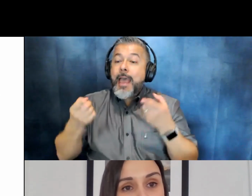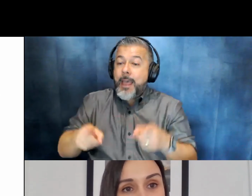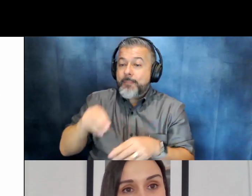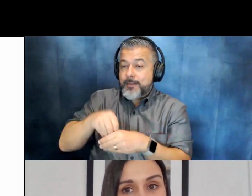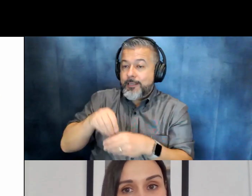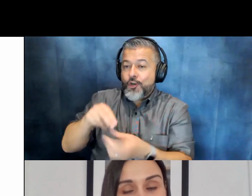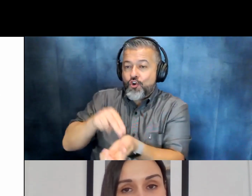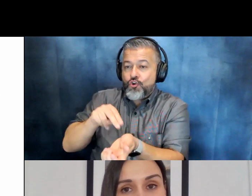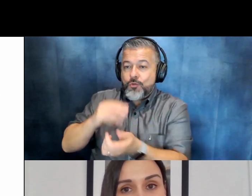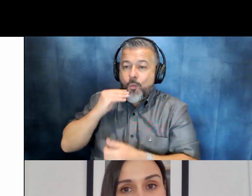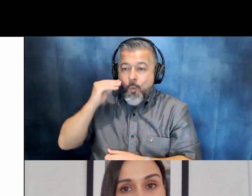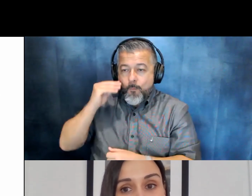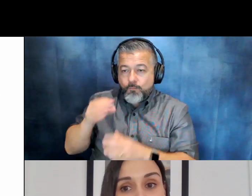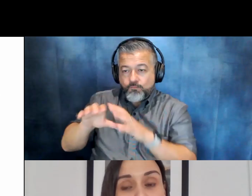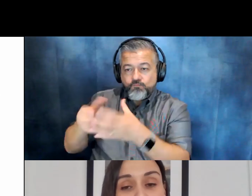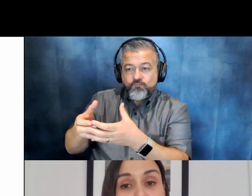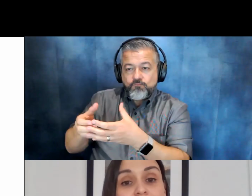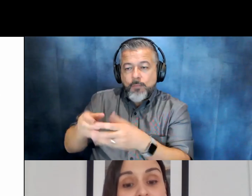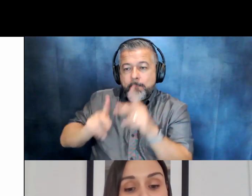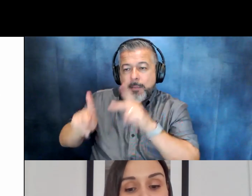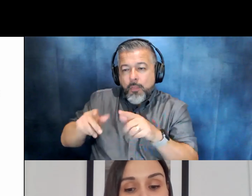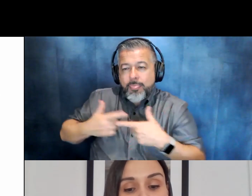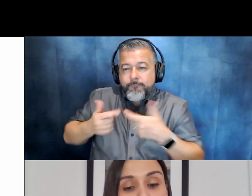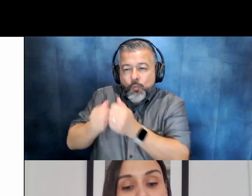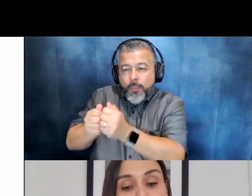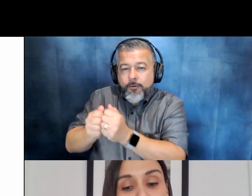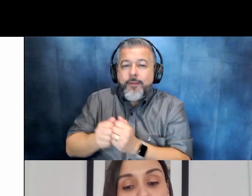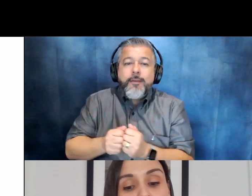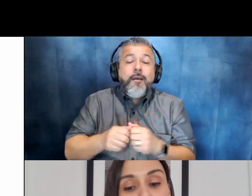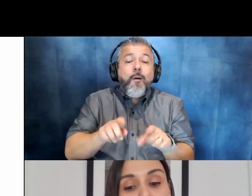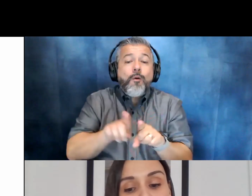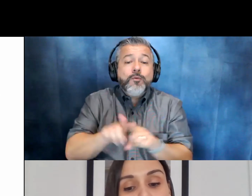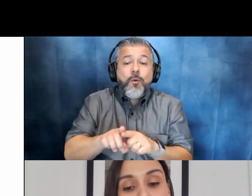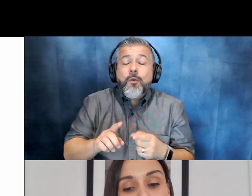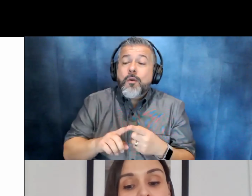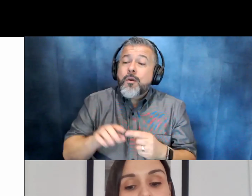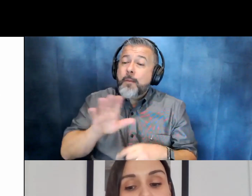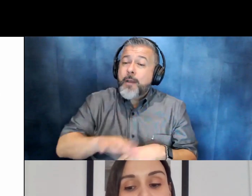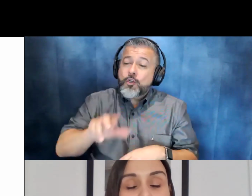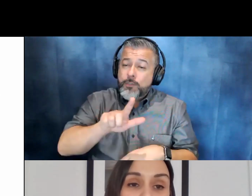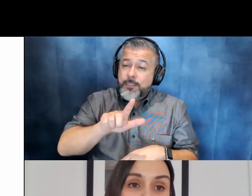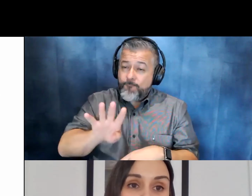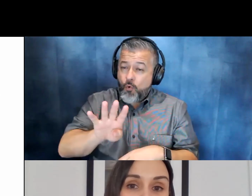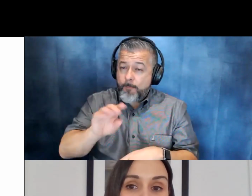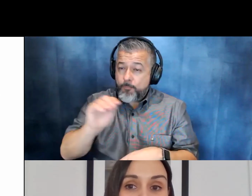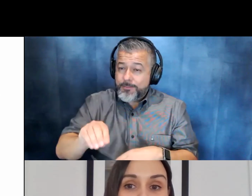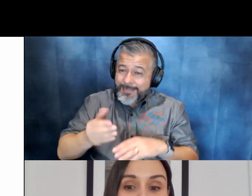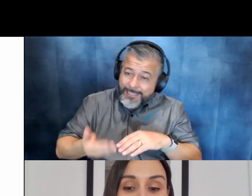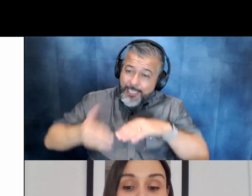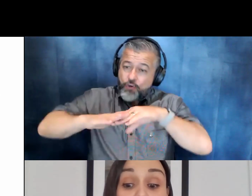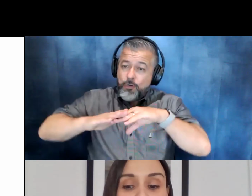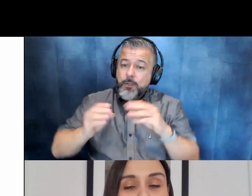the age breakdown of increased deaths this year, there have been a 24% increase in deaths